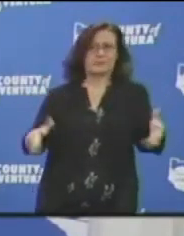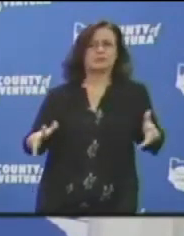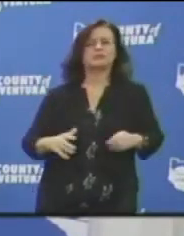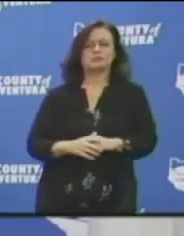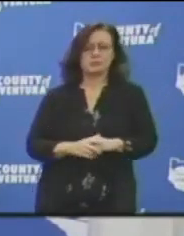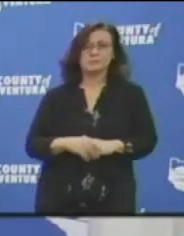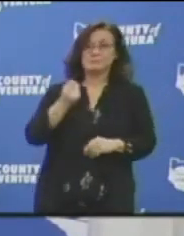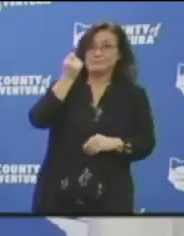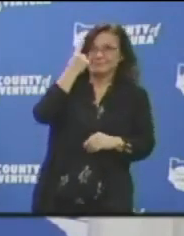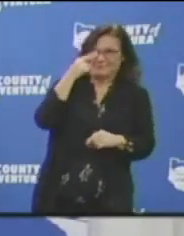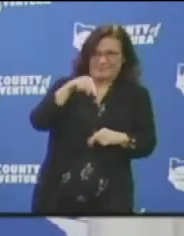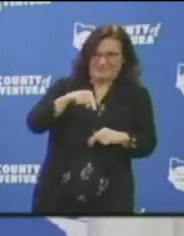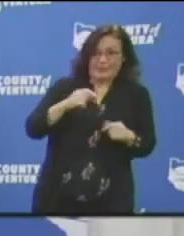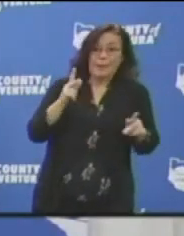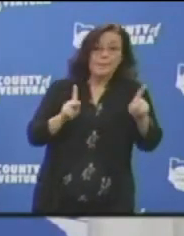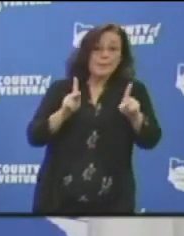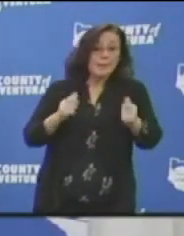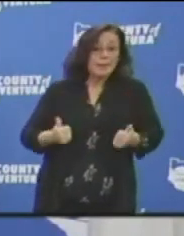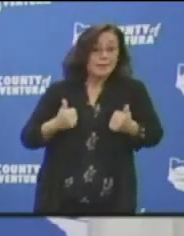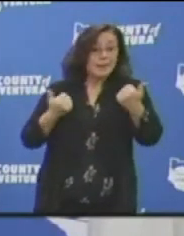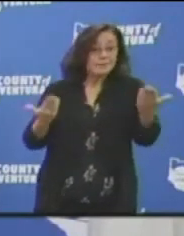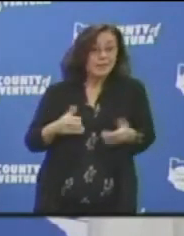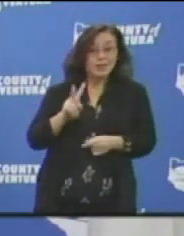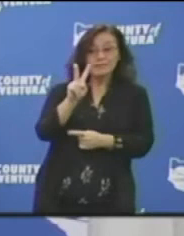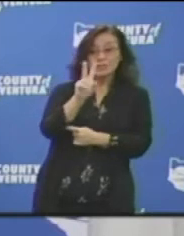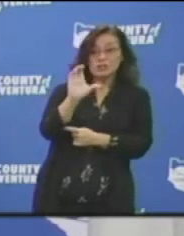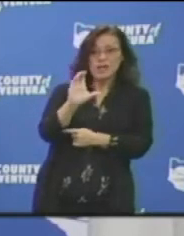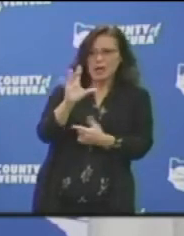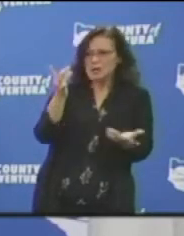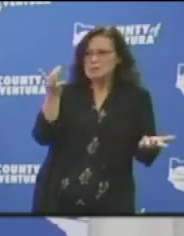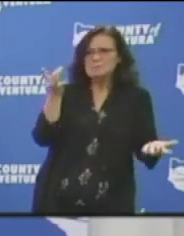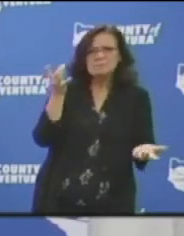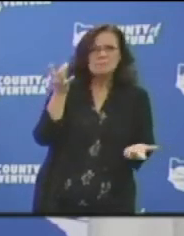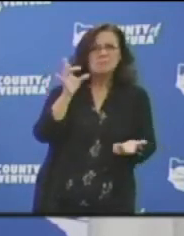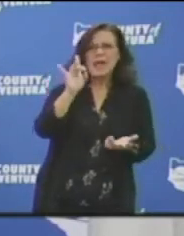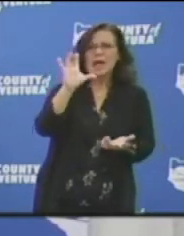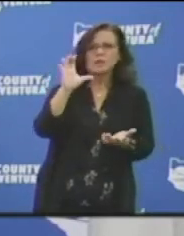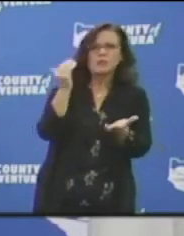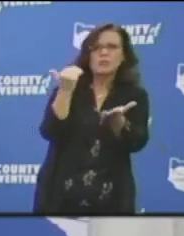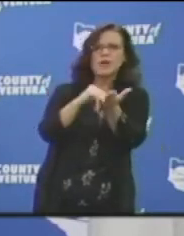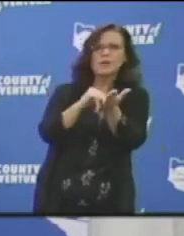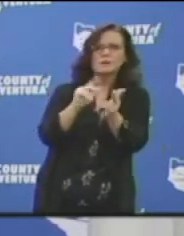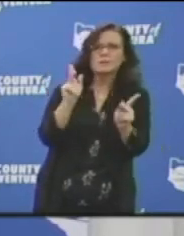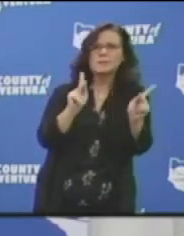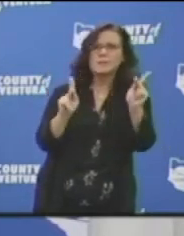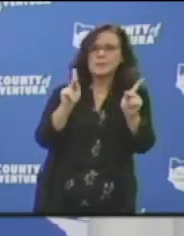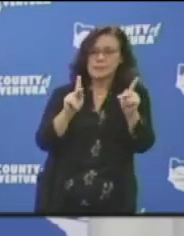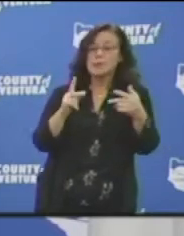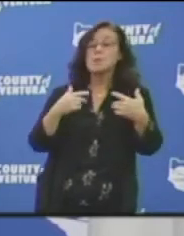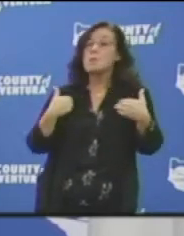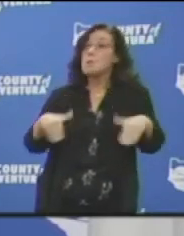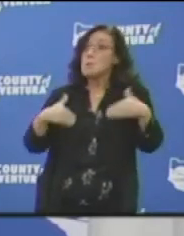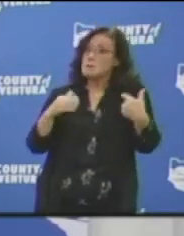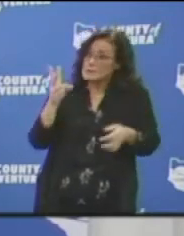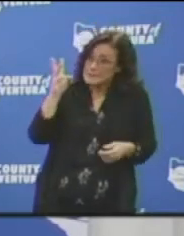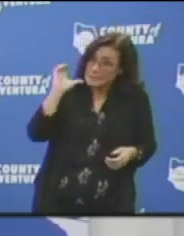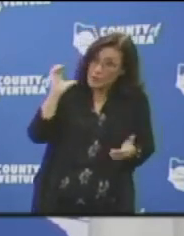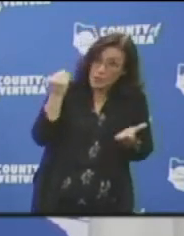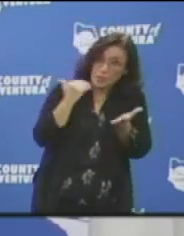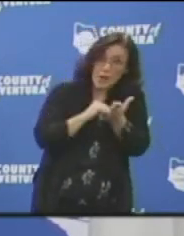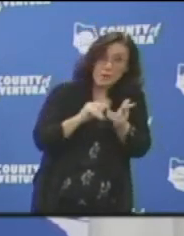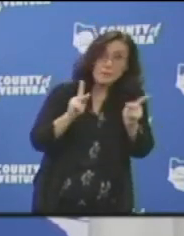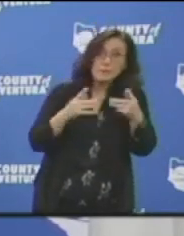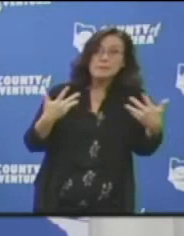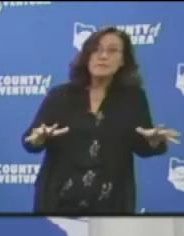only 840,000, that's a significant portion of our population that has been tested at our county